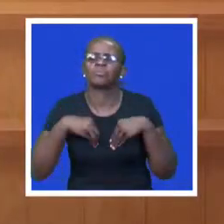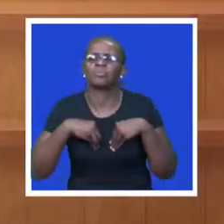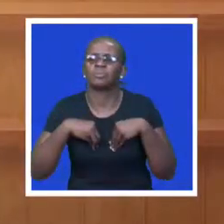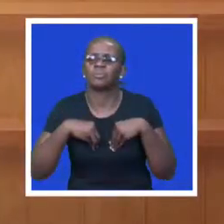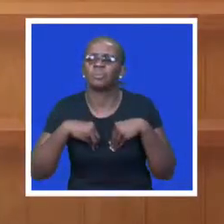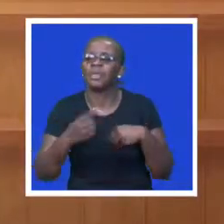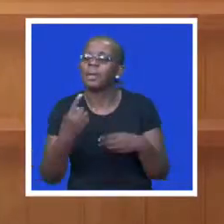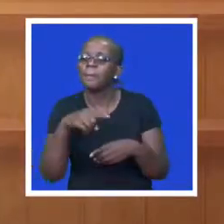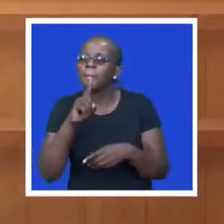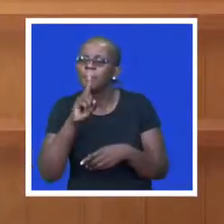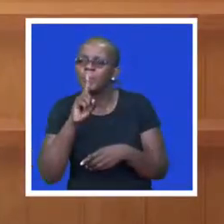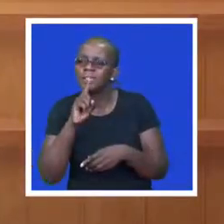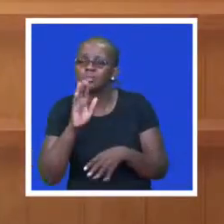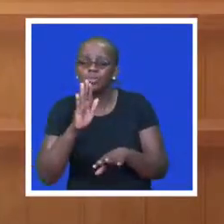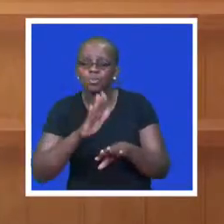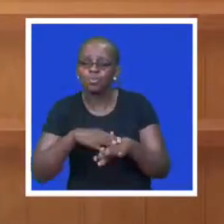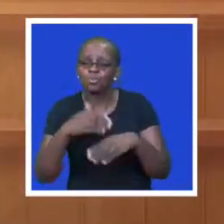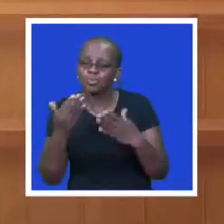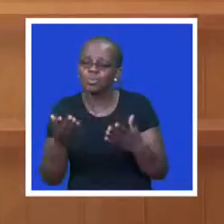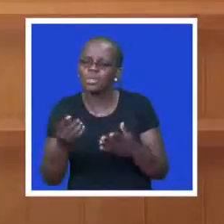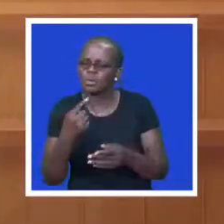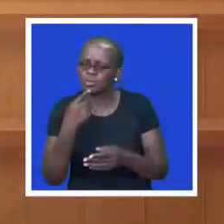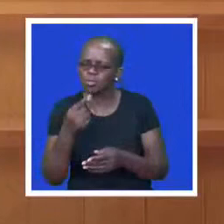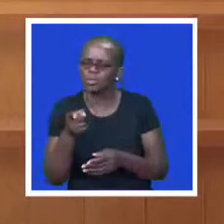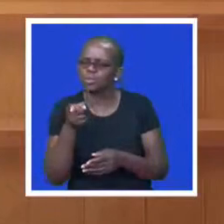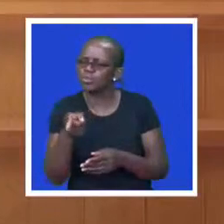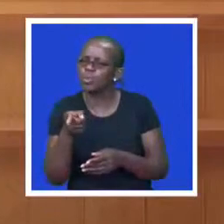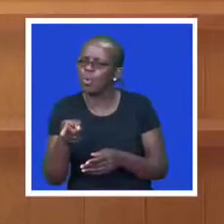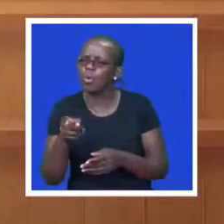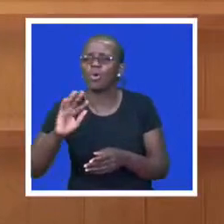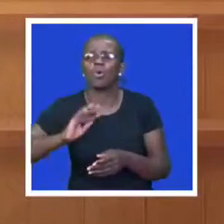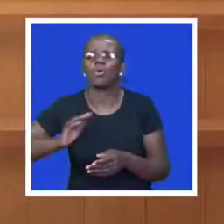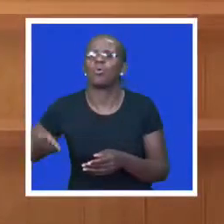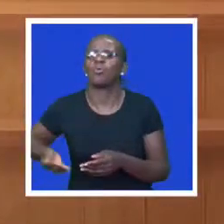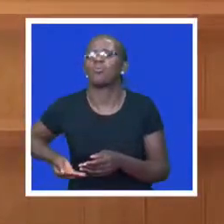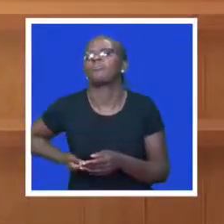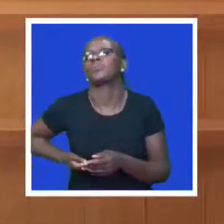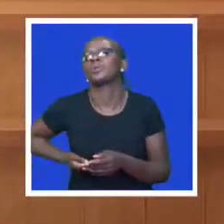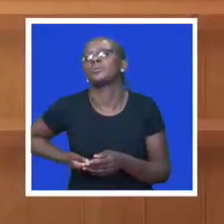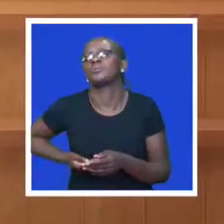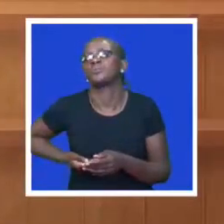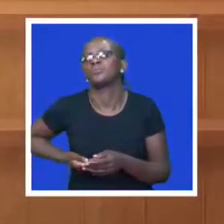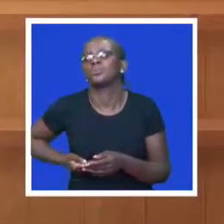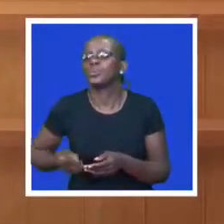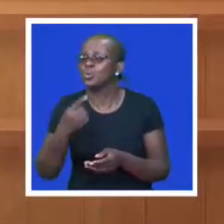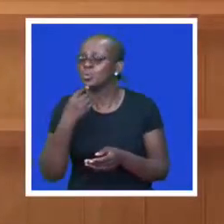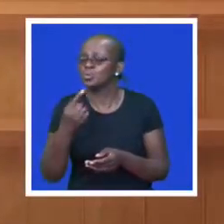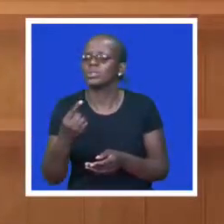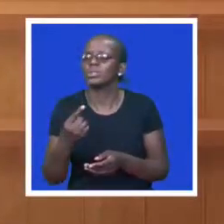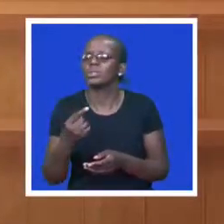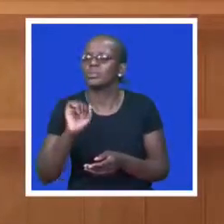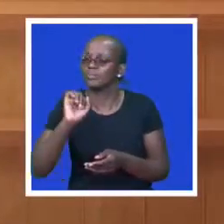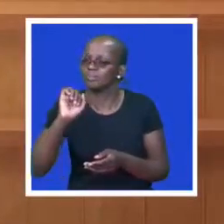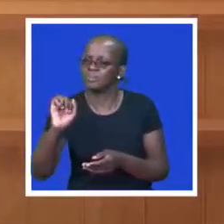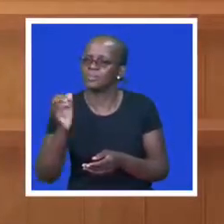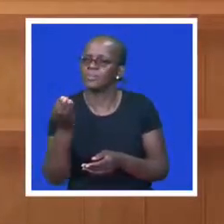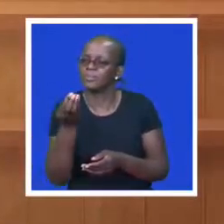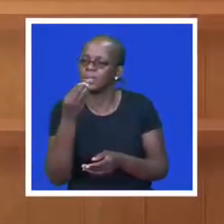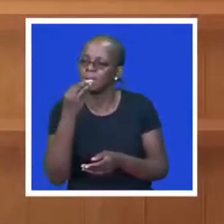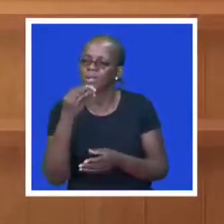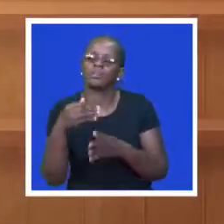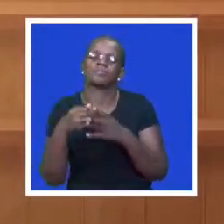the blame. Whom did he blame? He started by blaming God himself for the woman whom he had given to